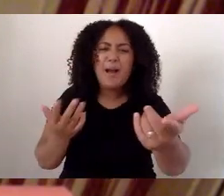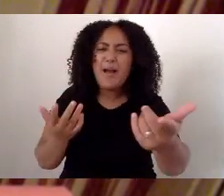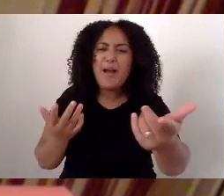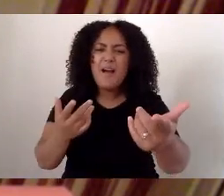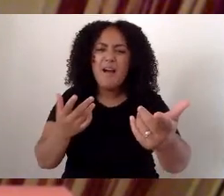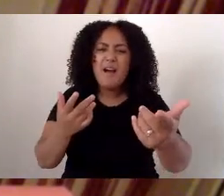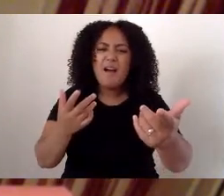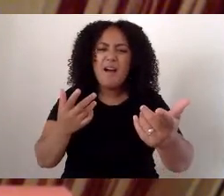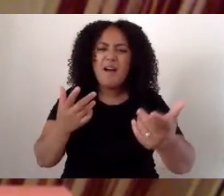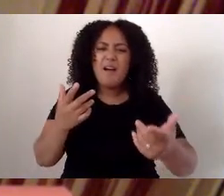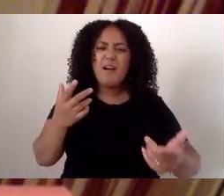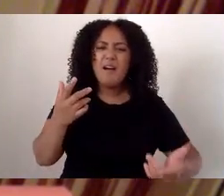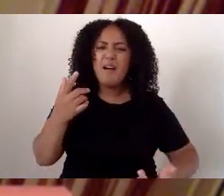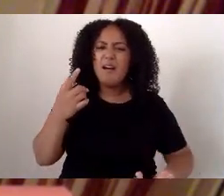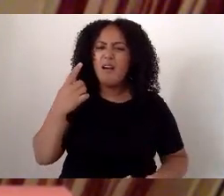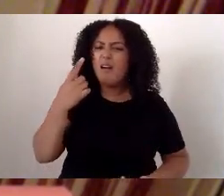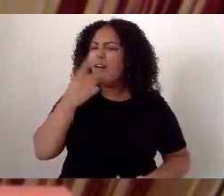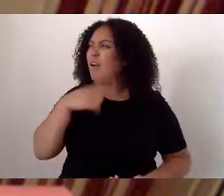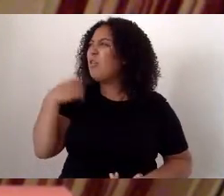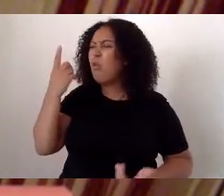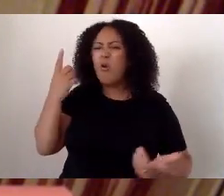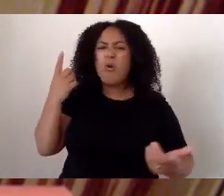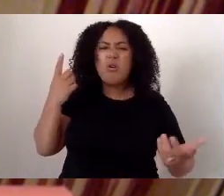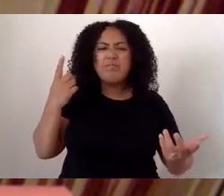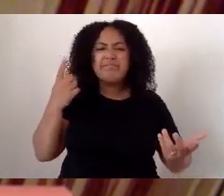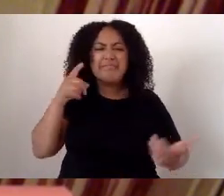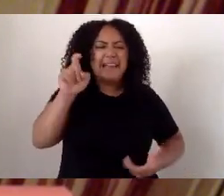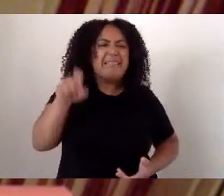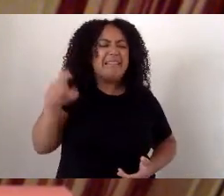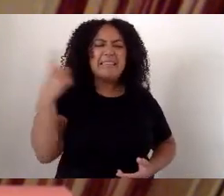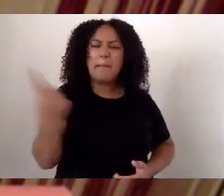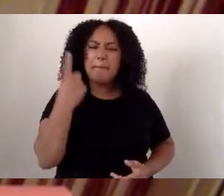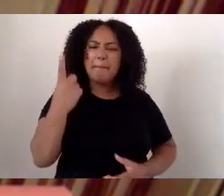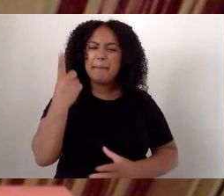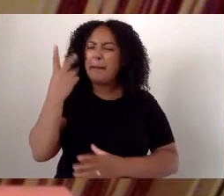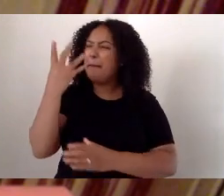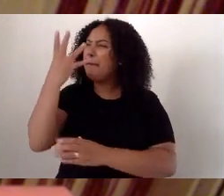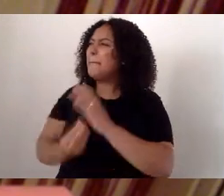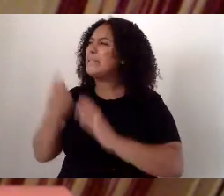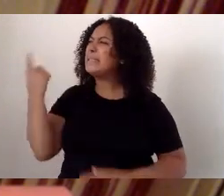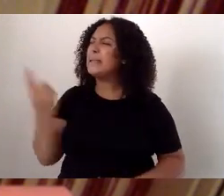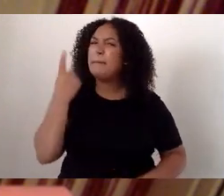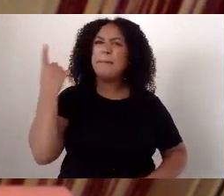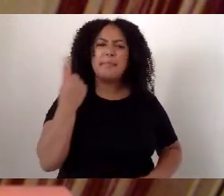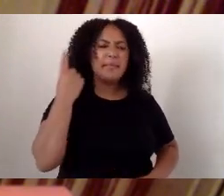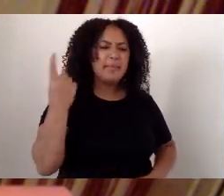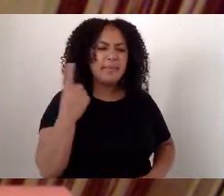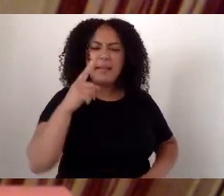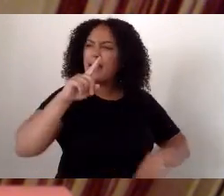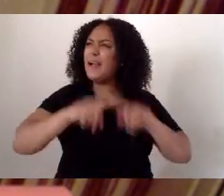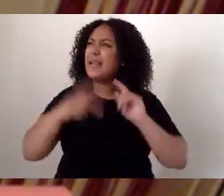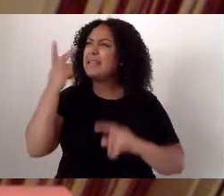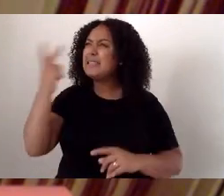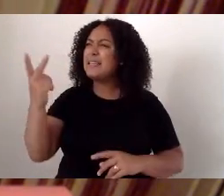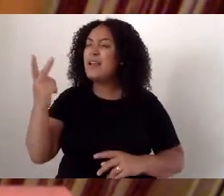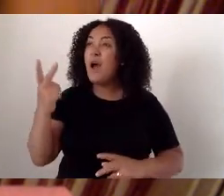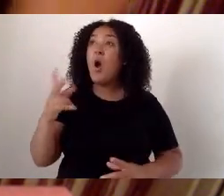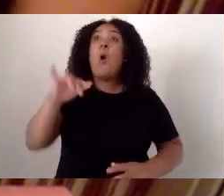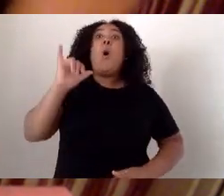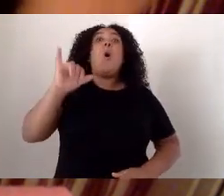many places fast right now, is it? Probably because we're missing a few important